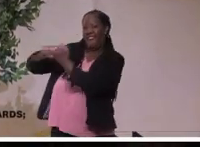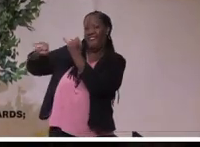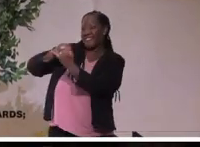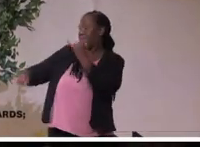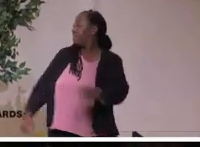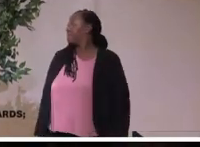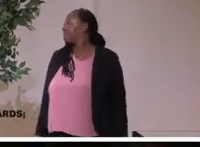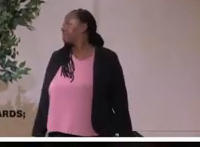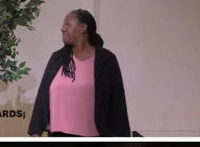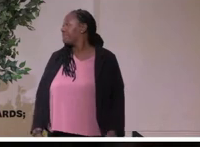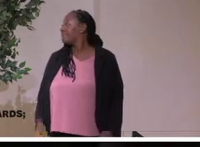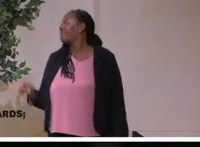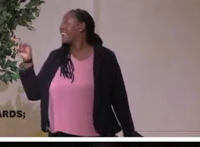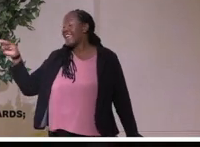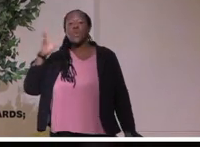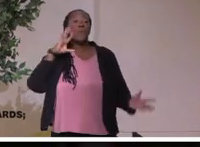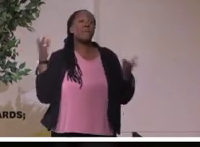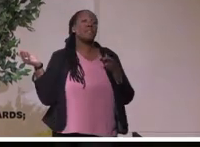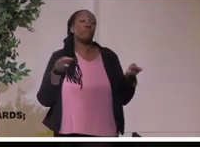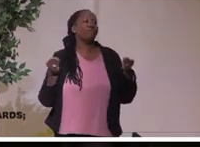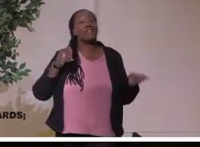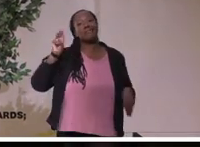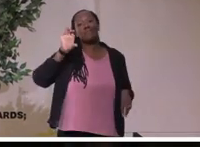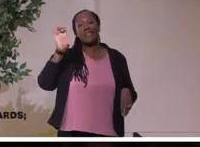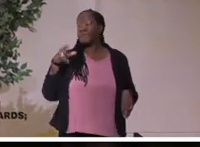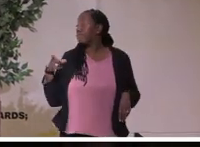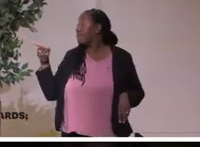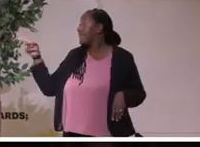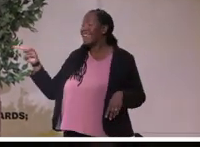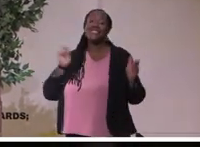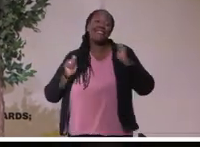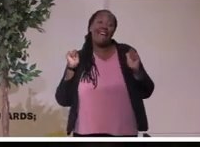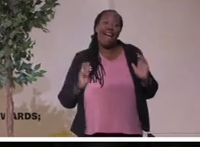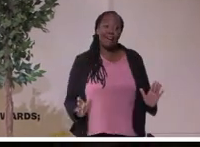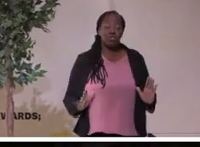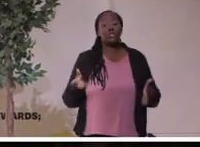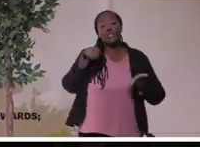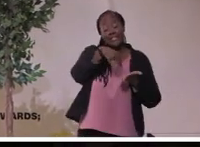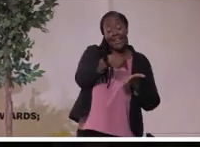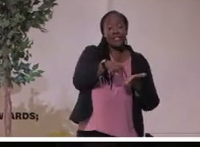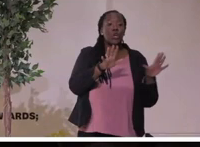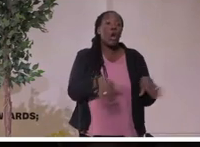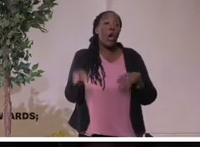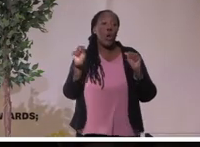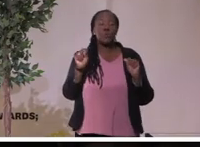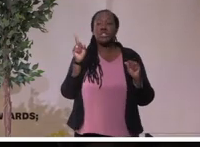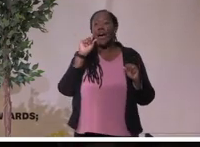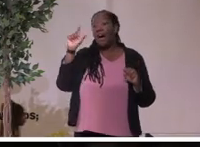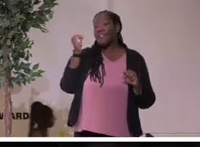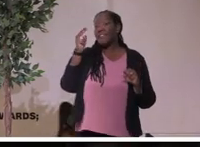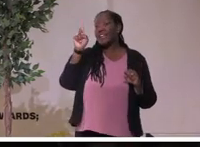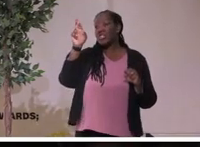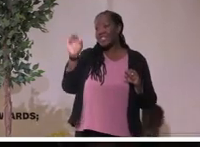Deshaun Wesley is our moderator MC for the evening. Deshaun is an actor, choreographer, dancer, and host of Legendary, an HBO